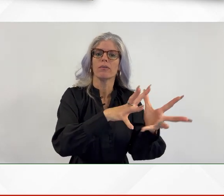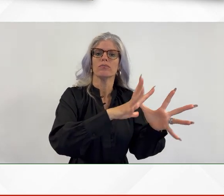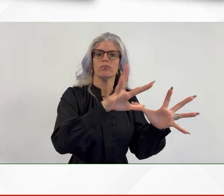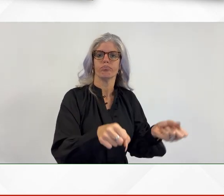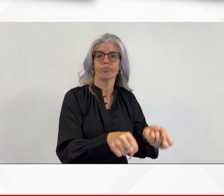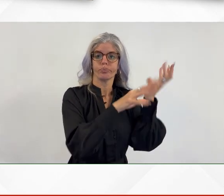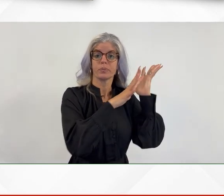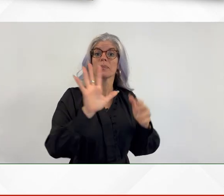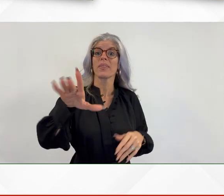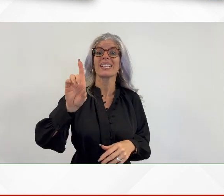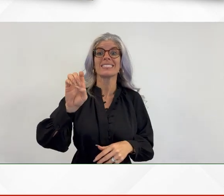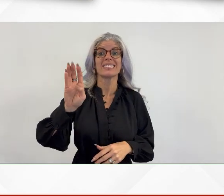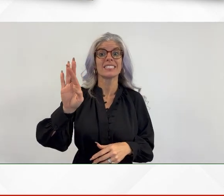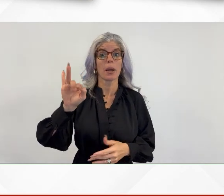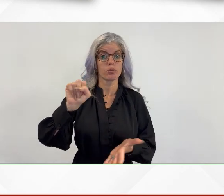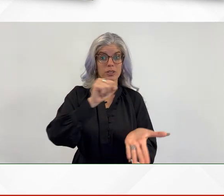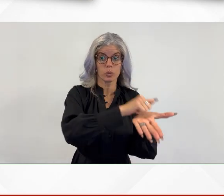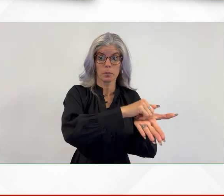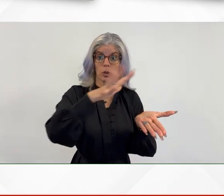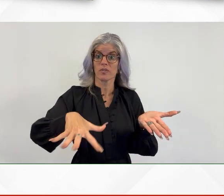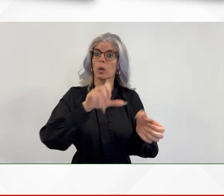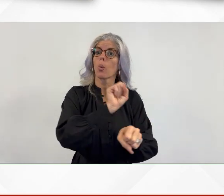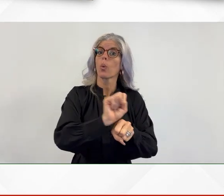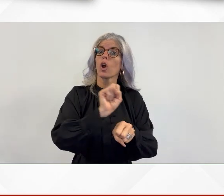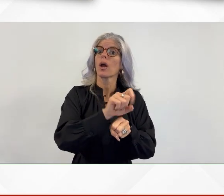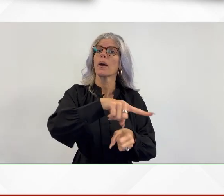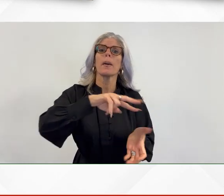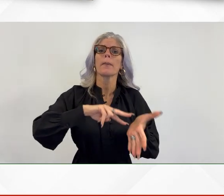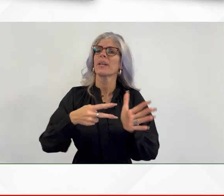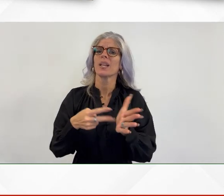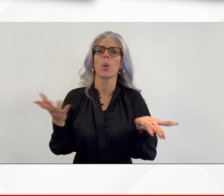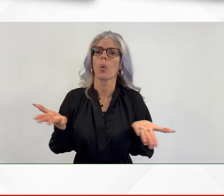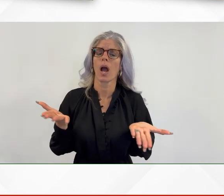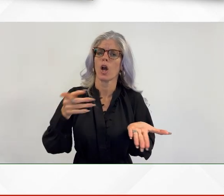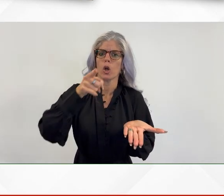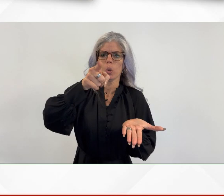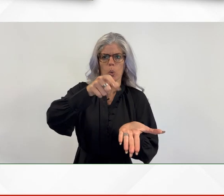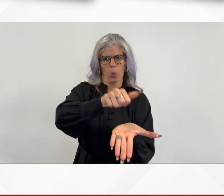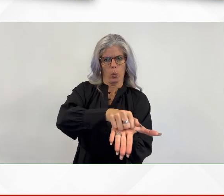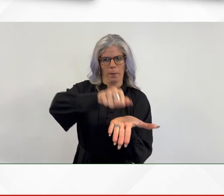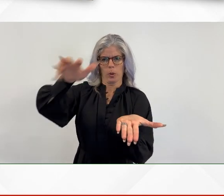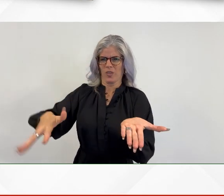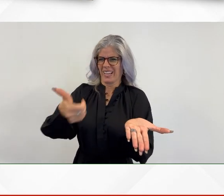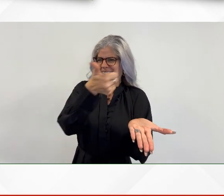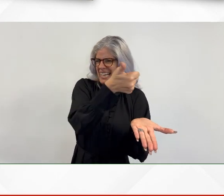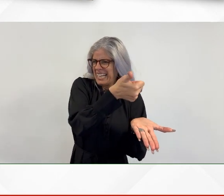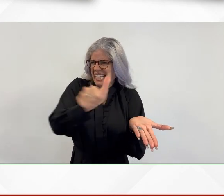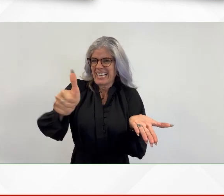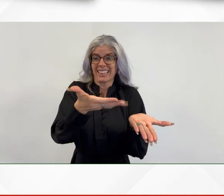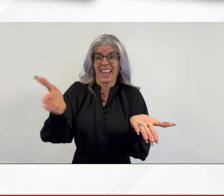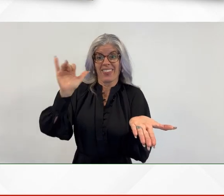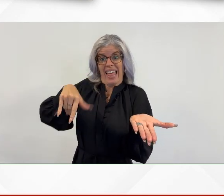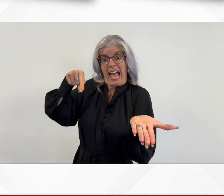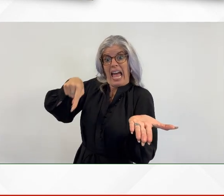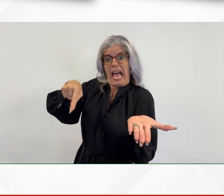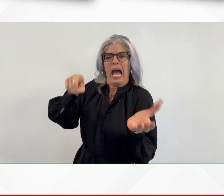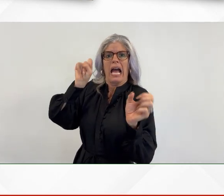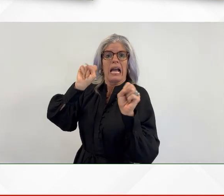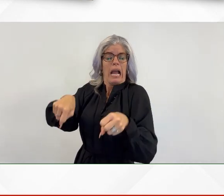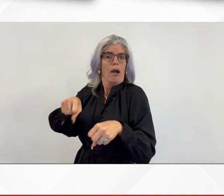lives, public health, and safety. It promotes the economic recovery of the affected area to benefit the community at